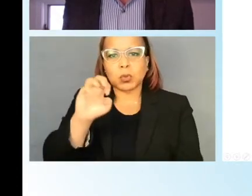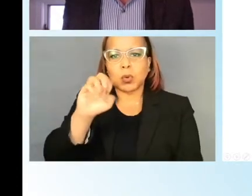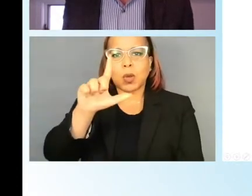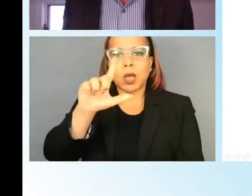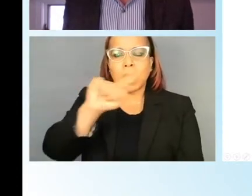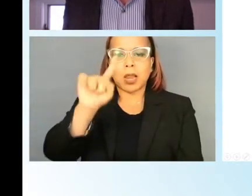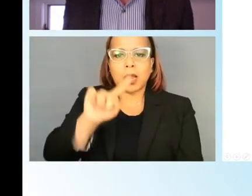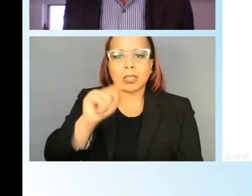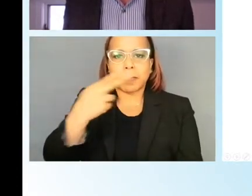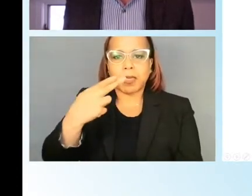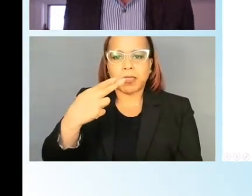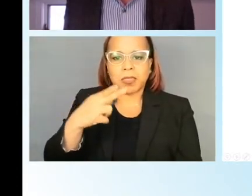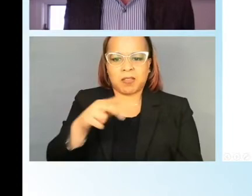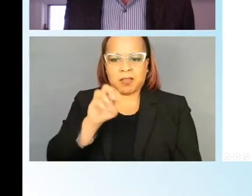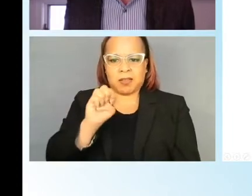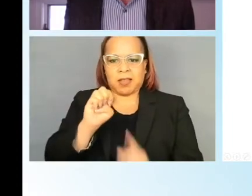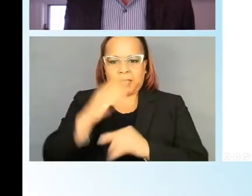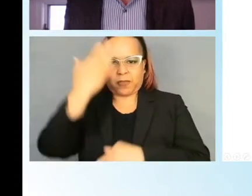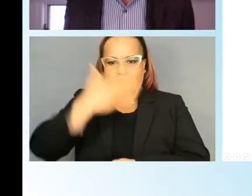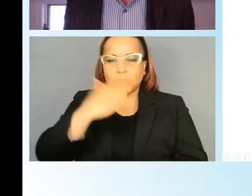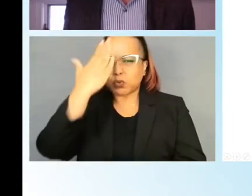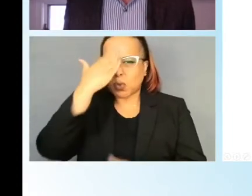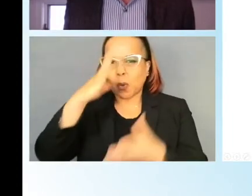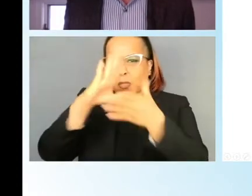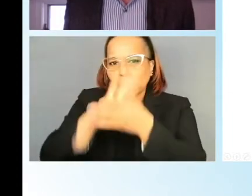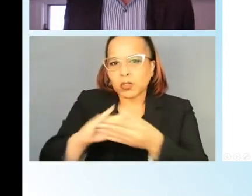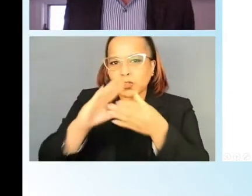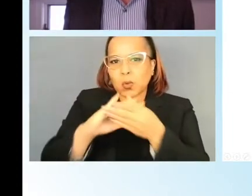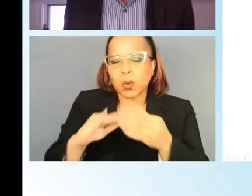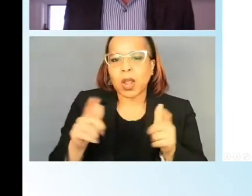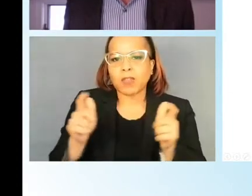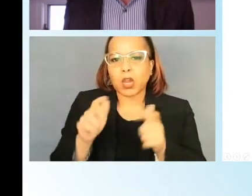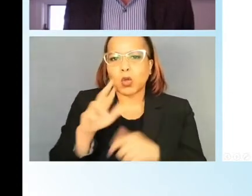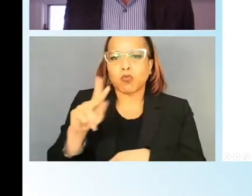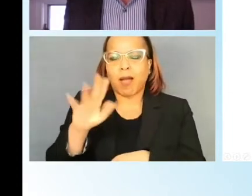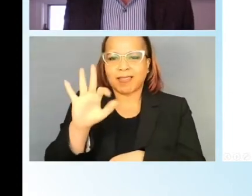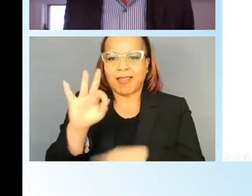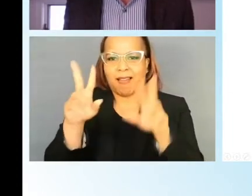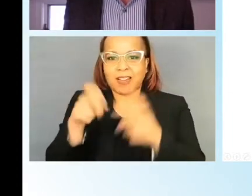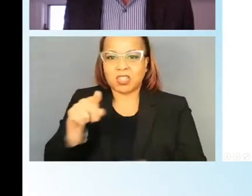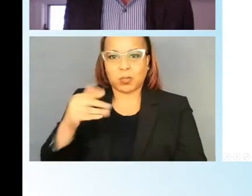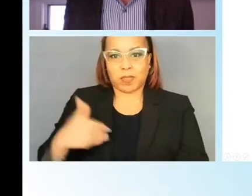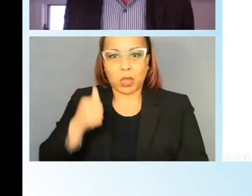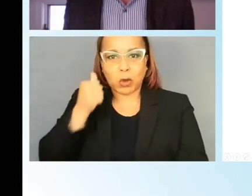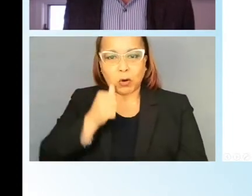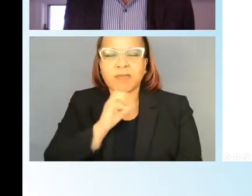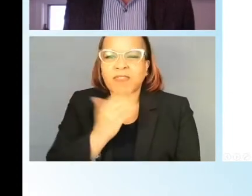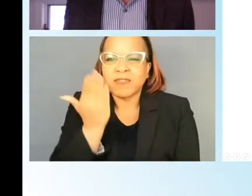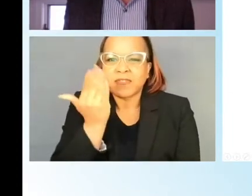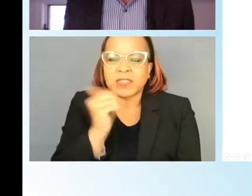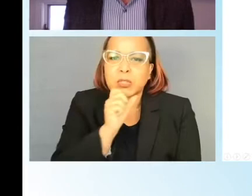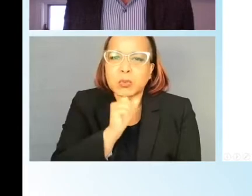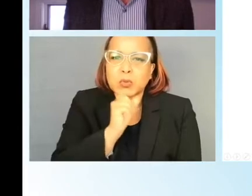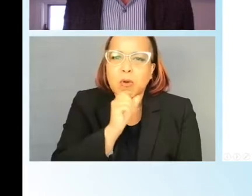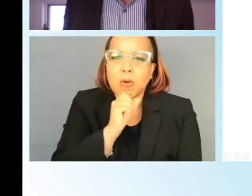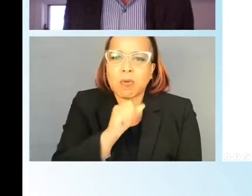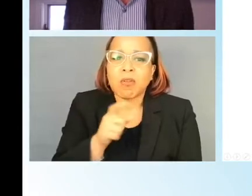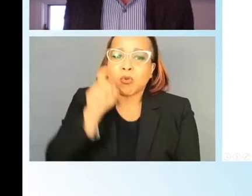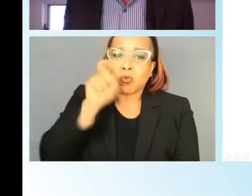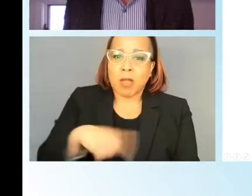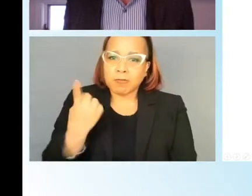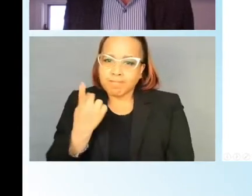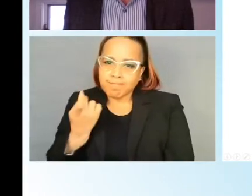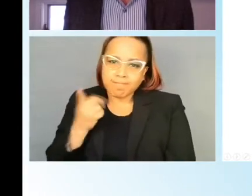the front. Many of you who know the story of the Little Rock Nine know that she was the young girl, 15 years old, who had to walk to